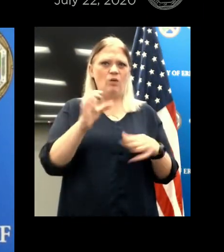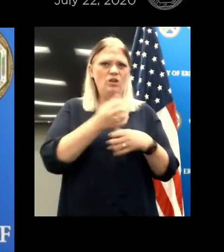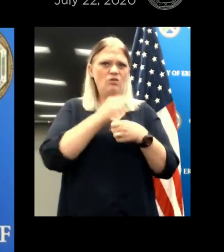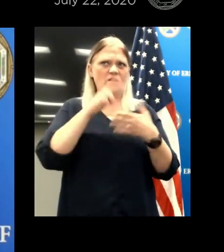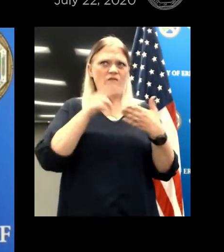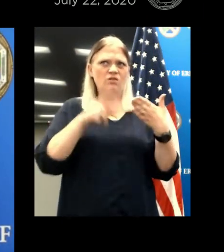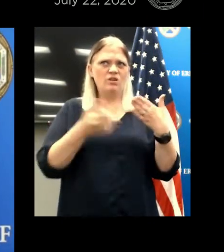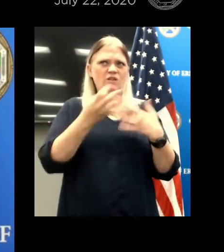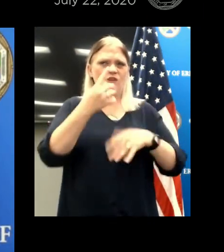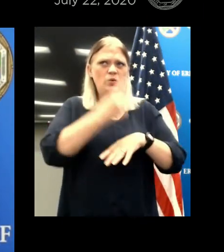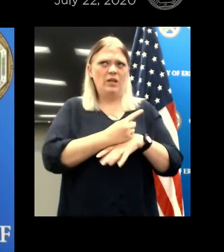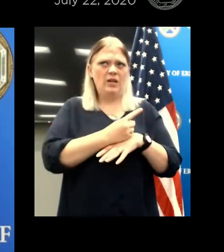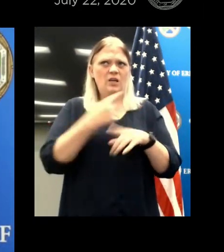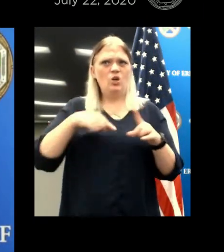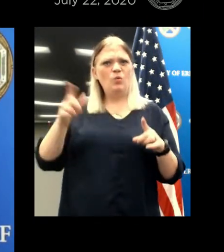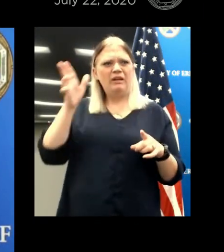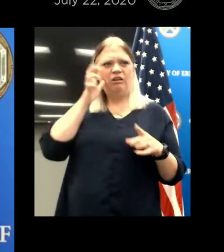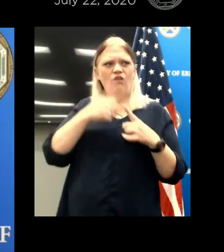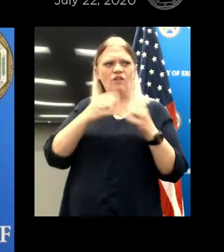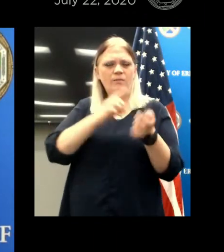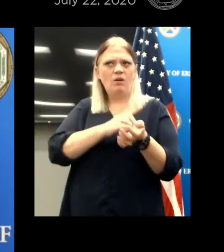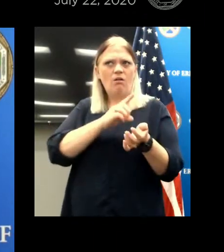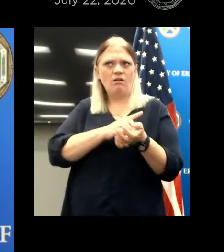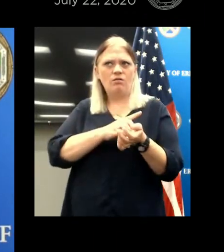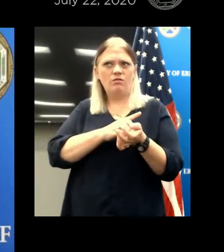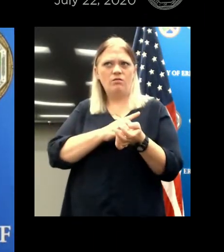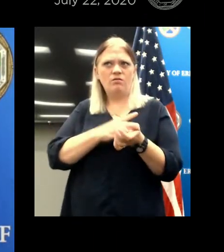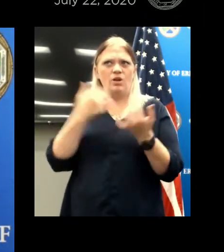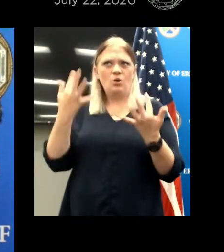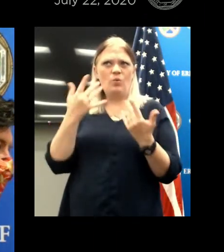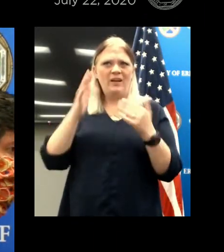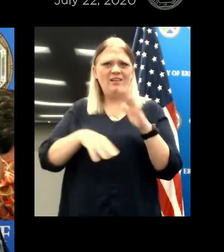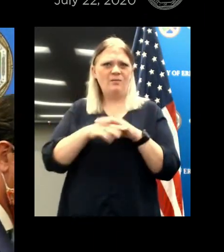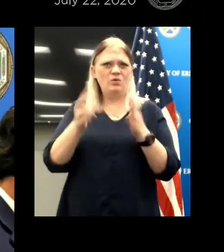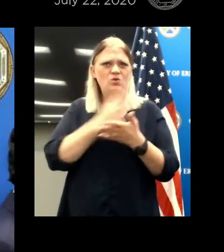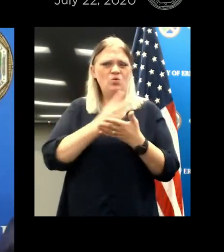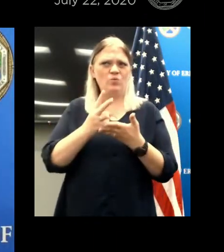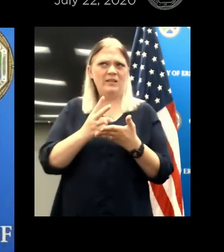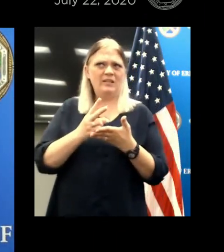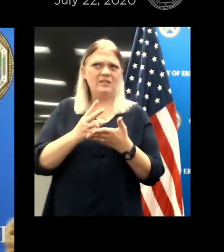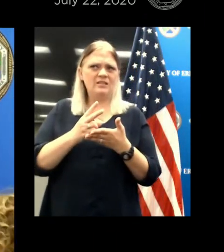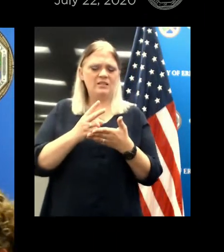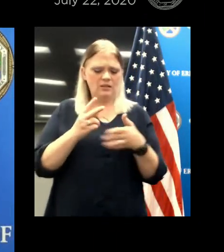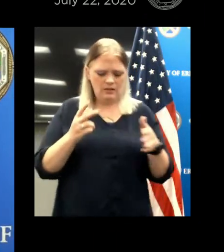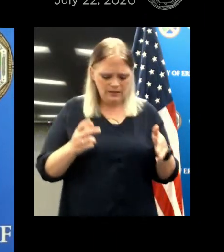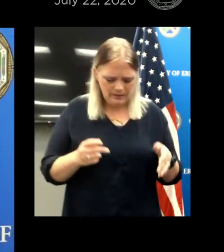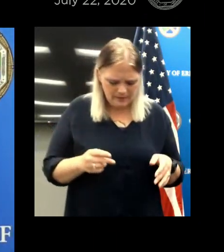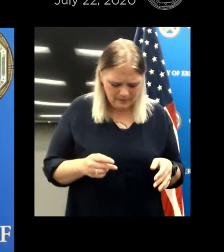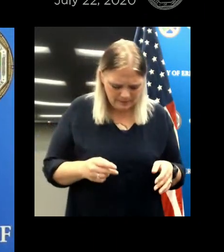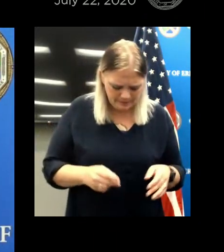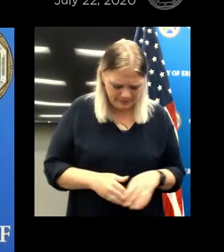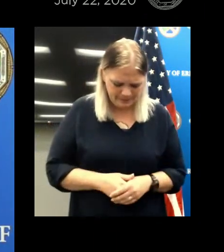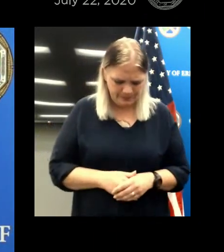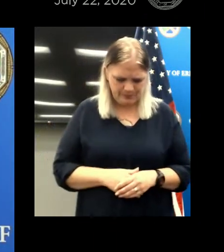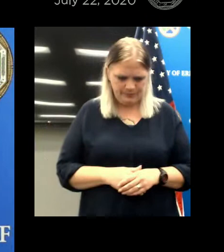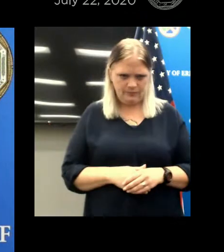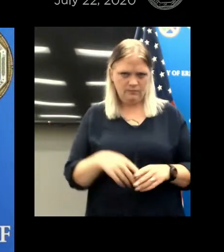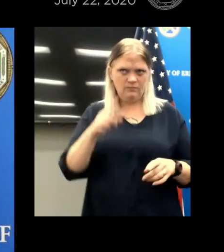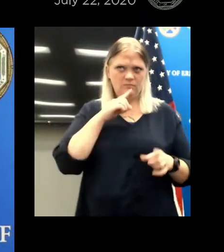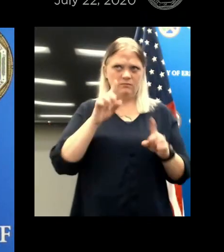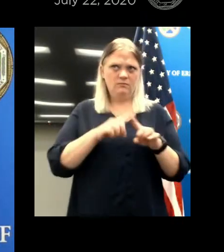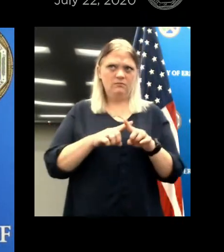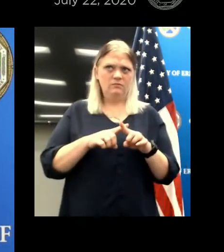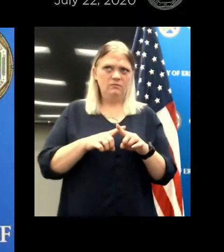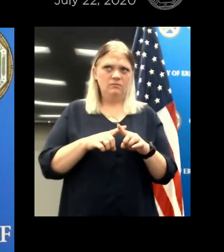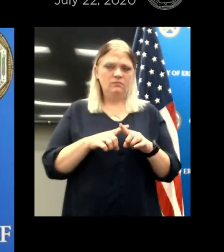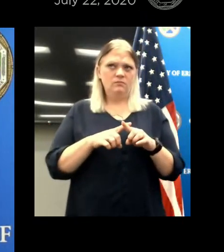in a couple of days? And we're hearing from doctors that they're now waiting up to 2 weeks. Is there a difference